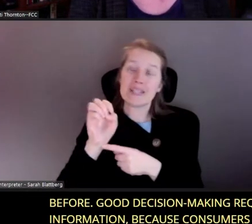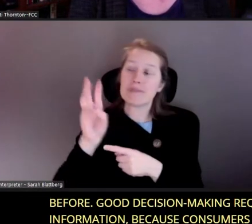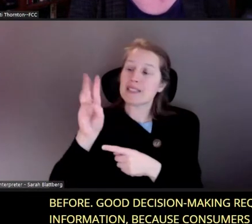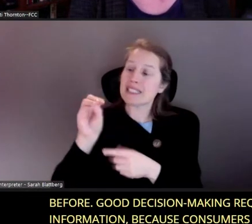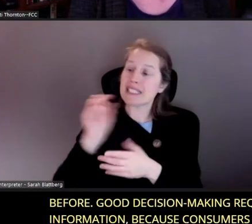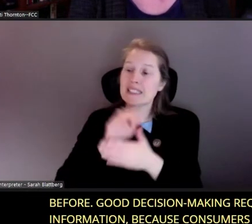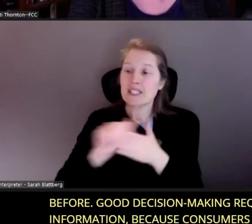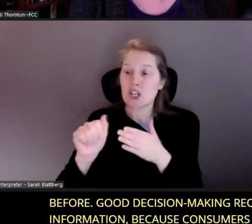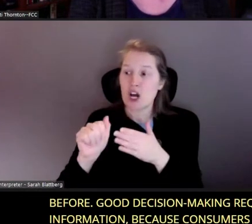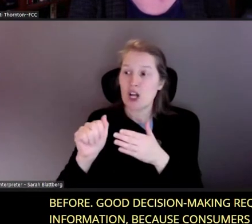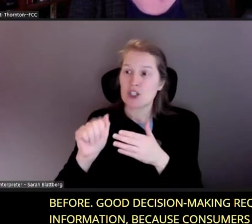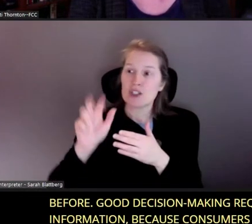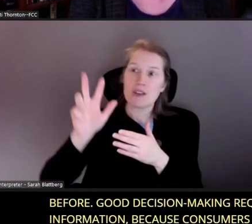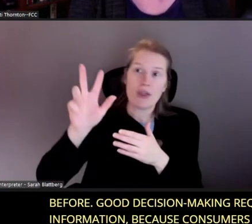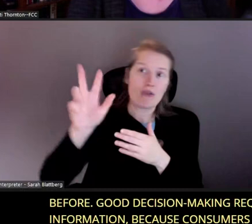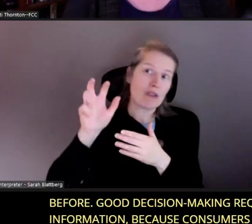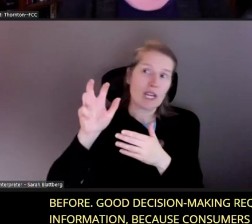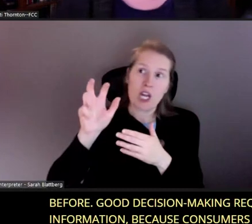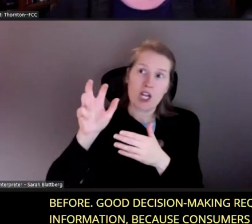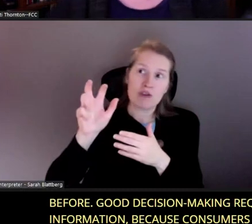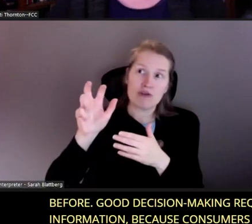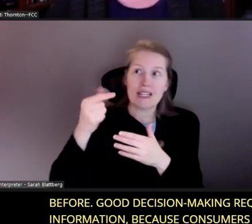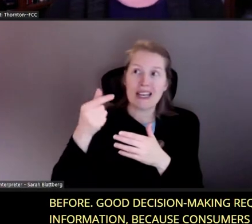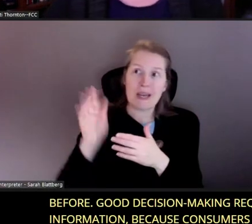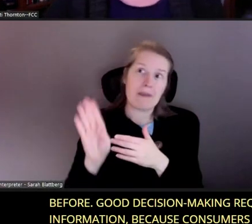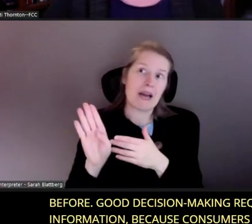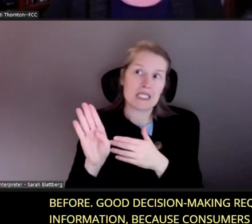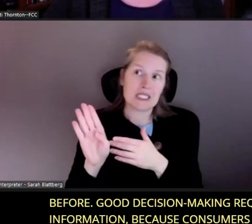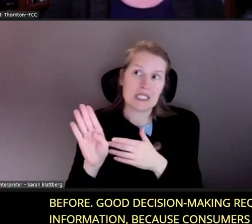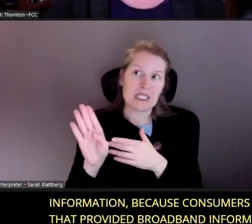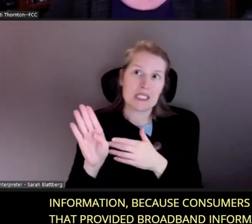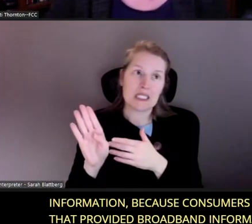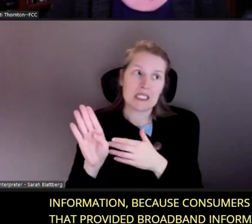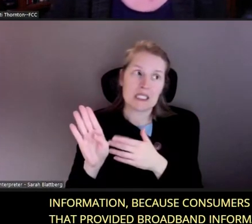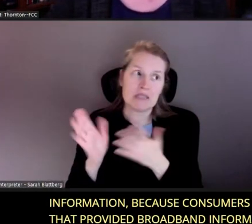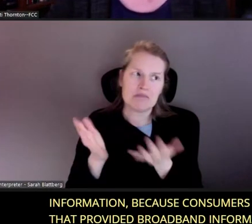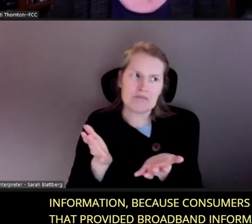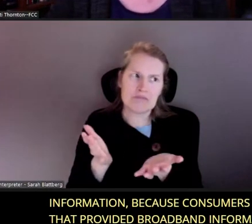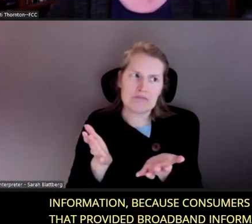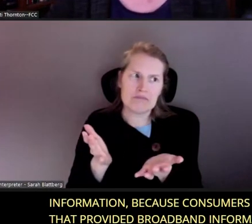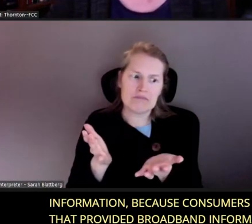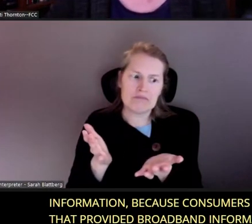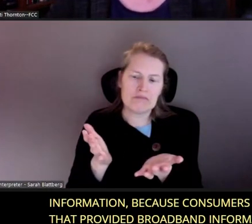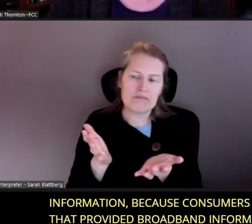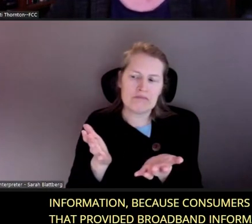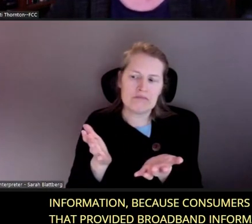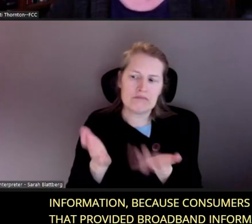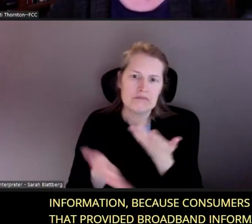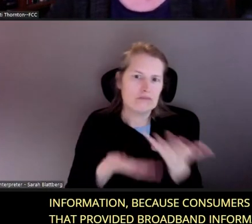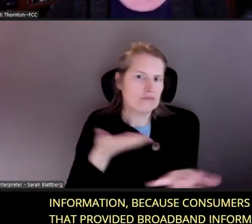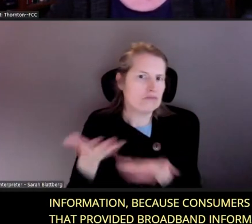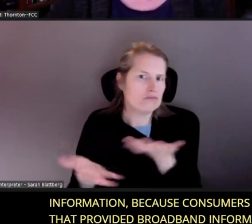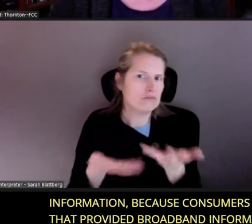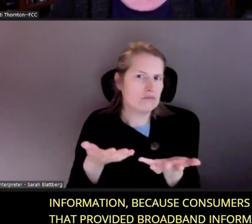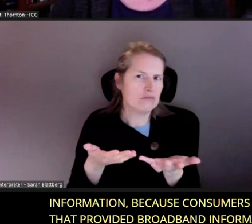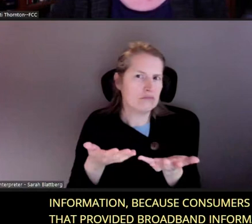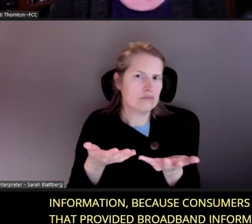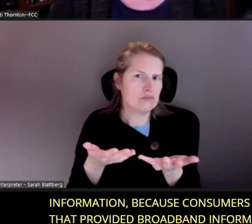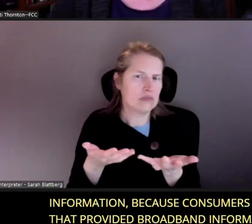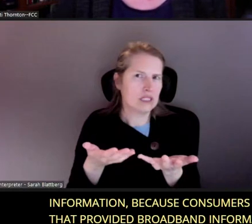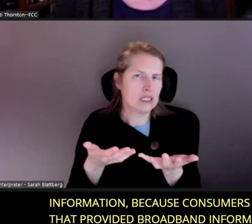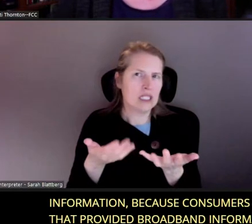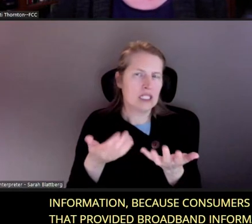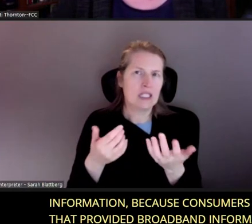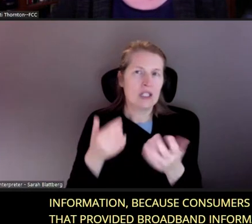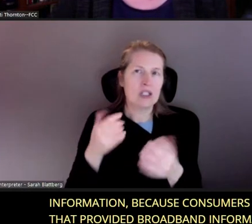and 300 gigabytes, what does that mean for them? How much is that going to cost me across the course